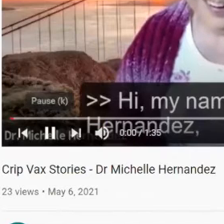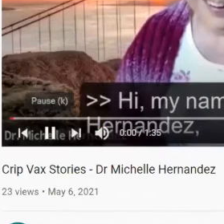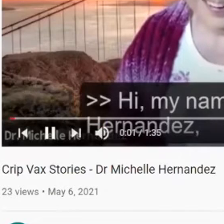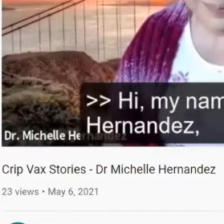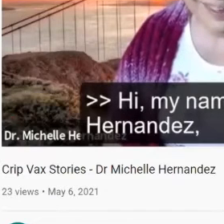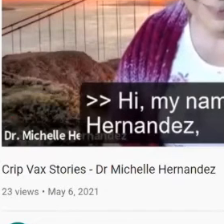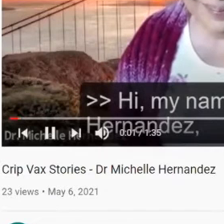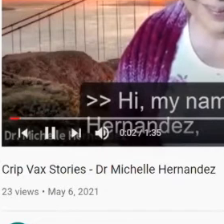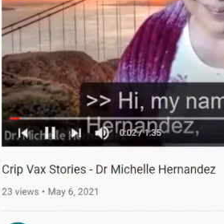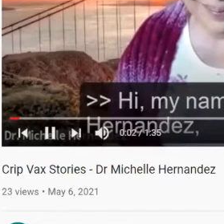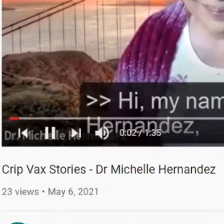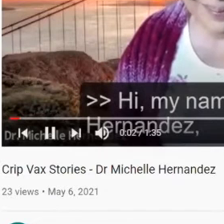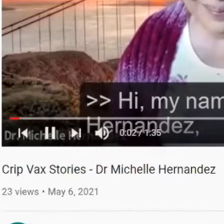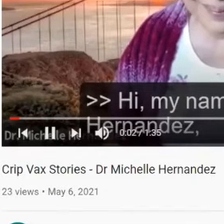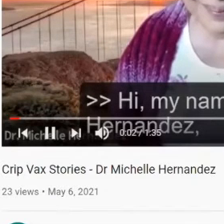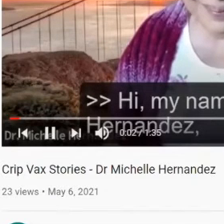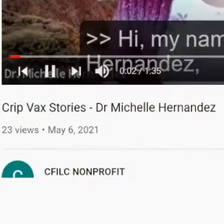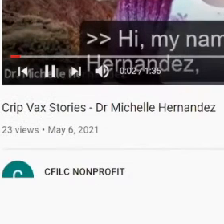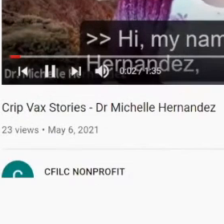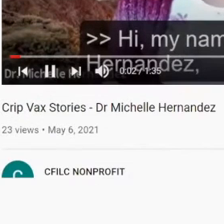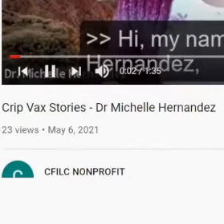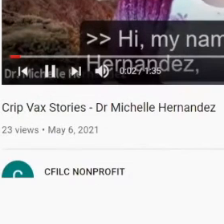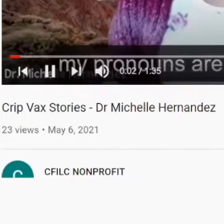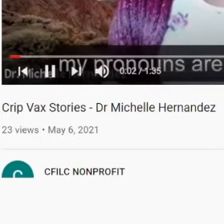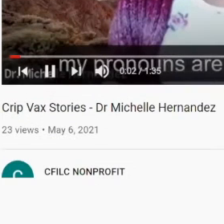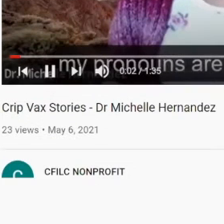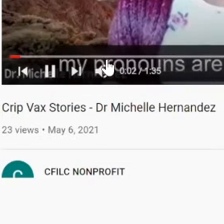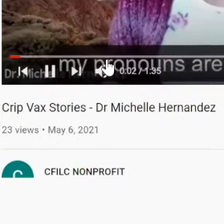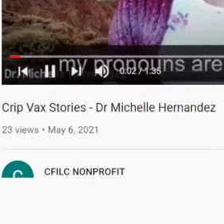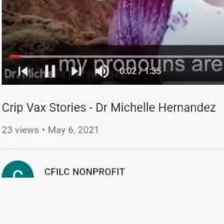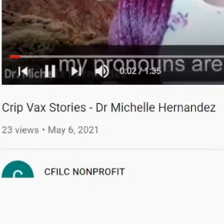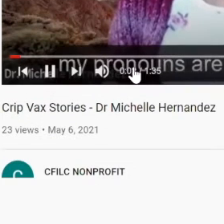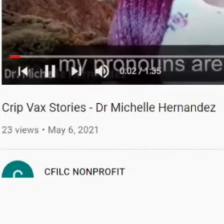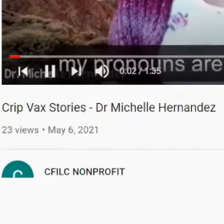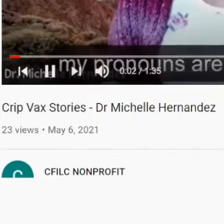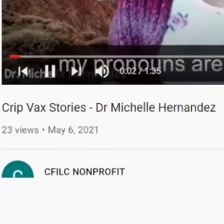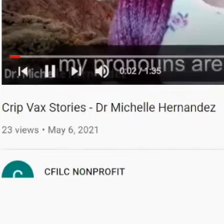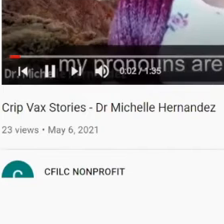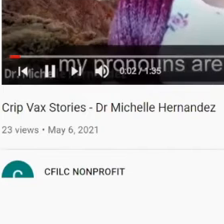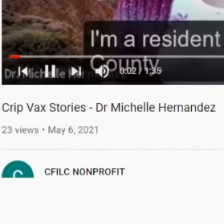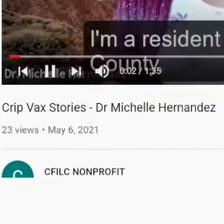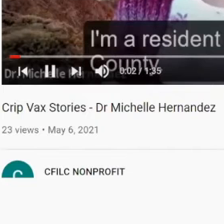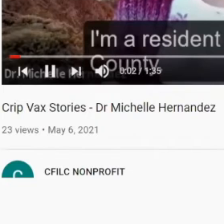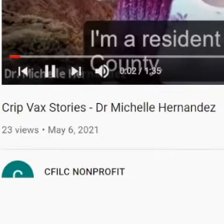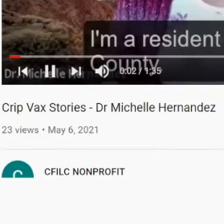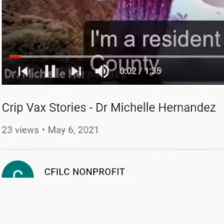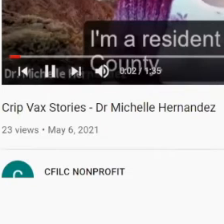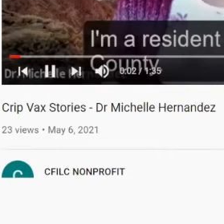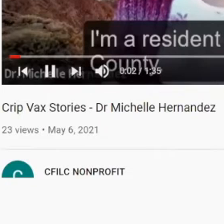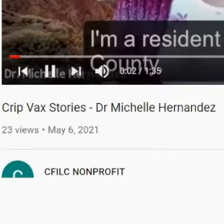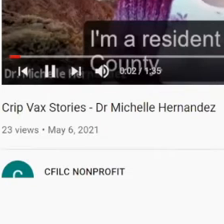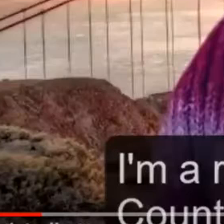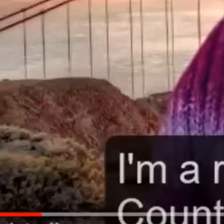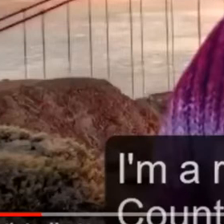Hi, my name is Dr. Michelle Hernandez. My pronouns are she, her, and hers. I'm a resident